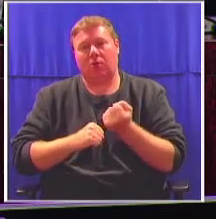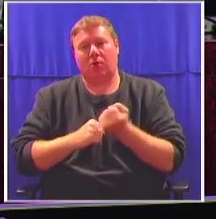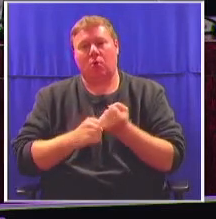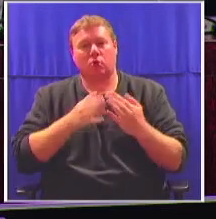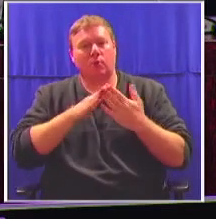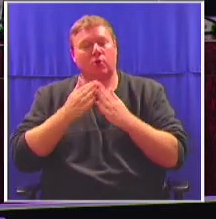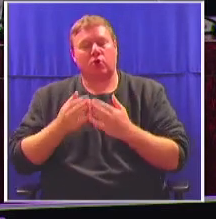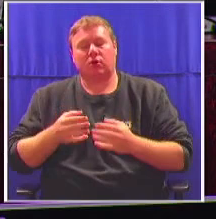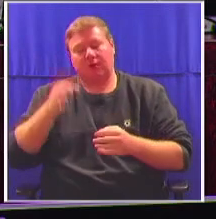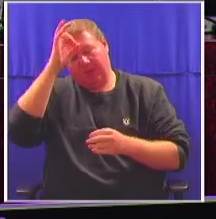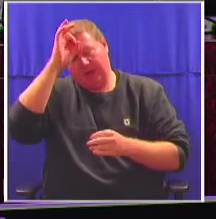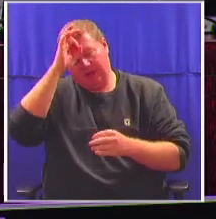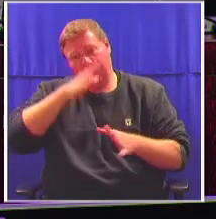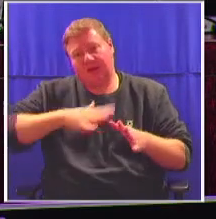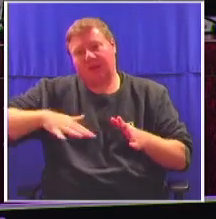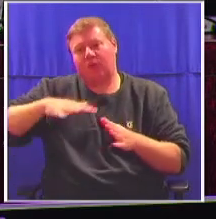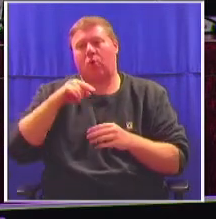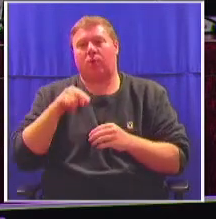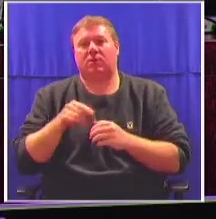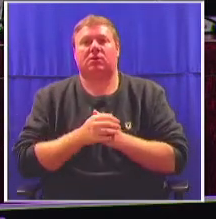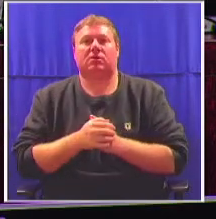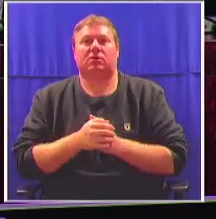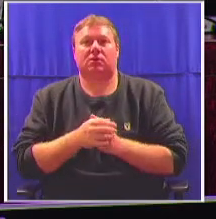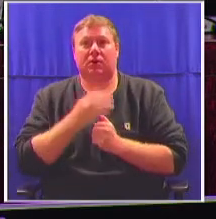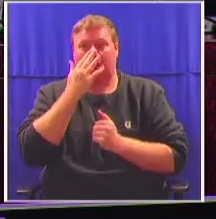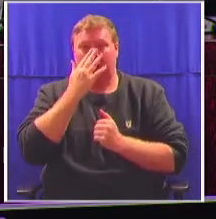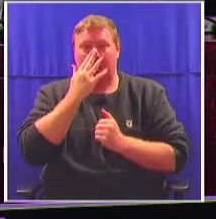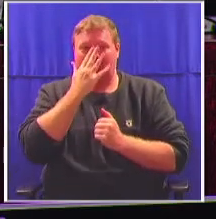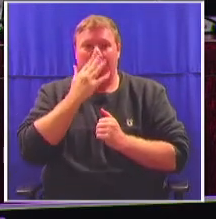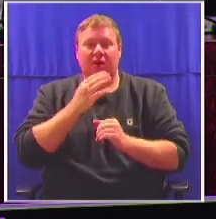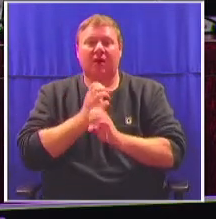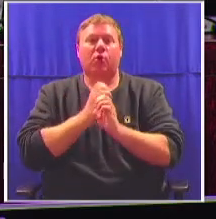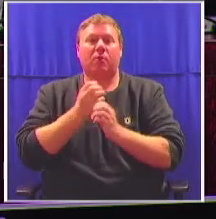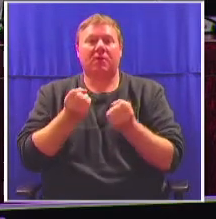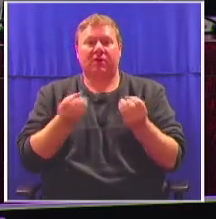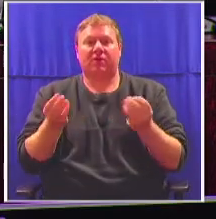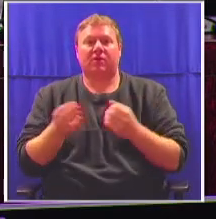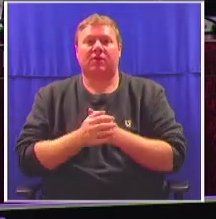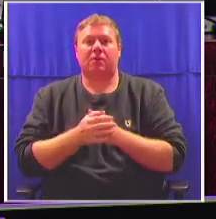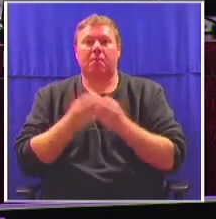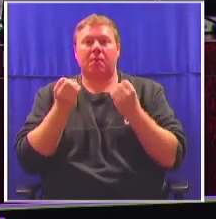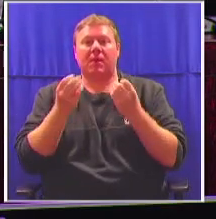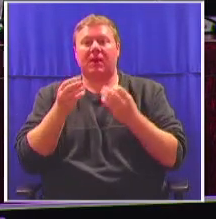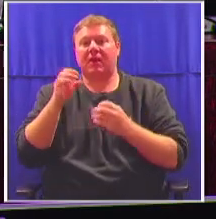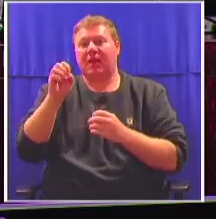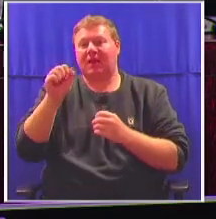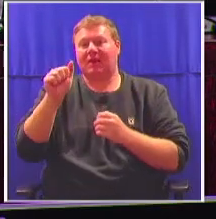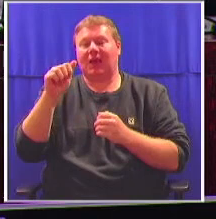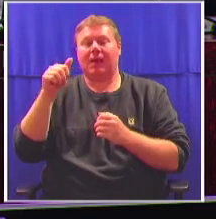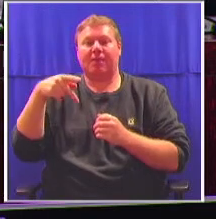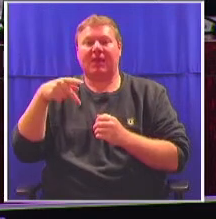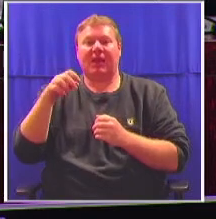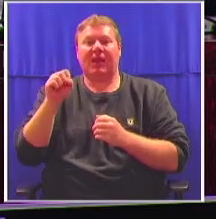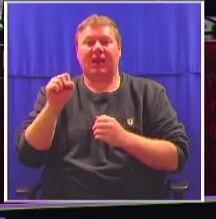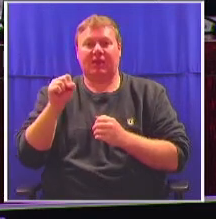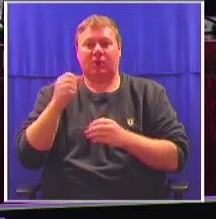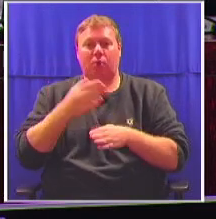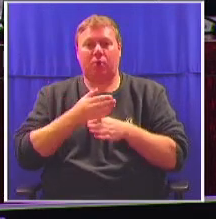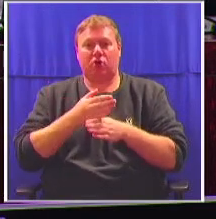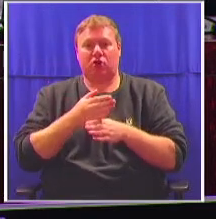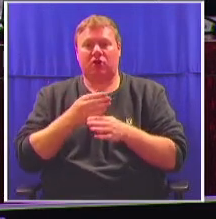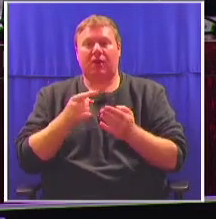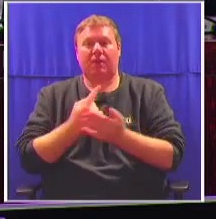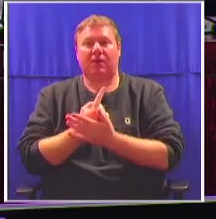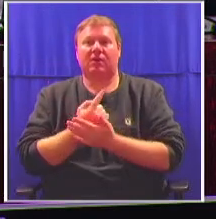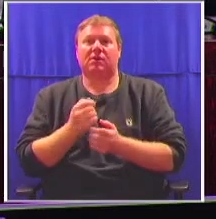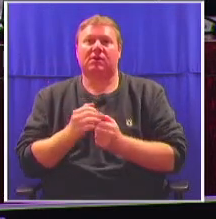equipment. There are a number of SAPS operations that are underway to deal with the